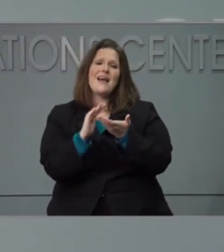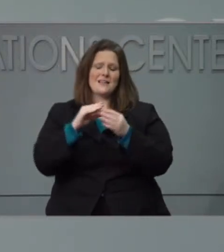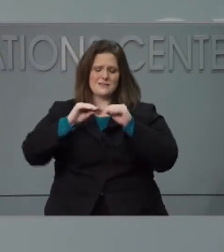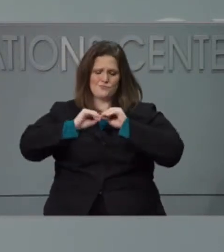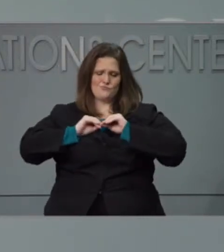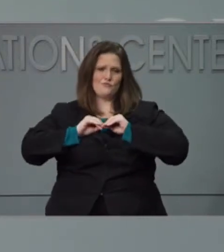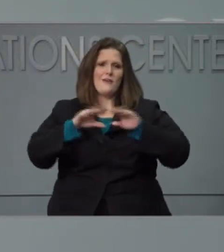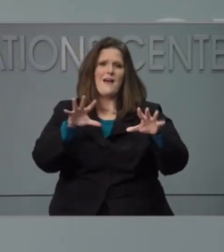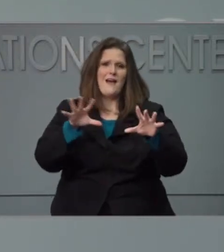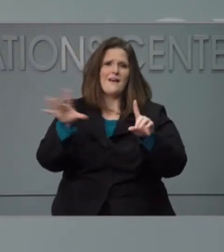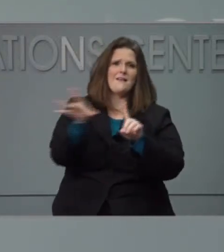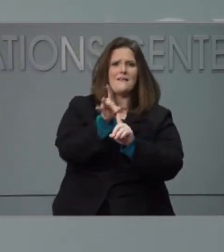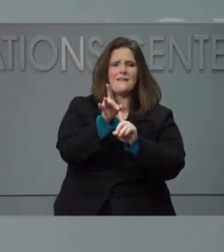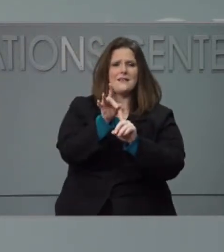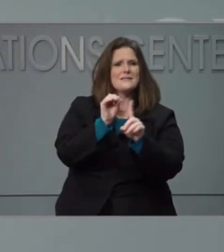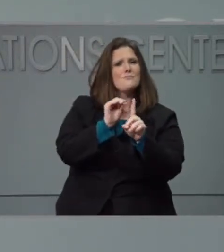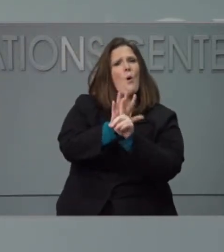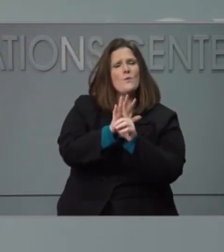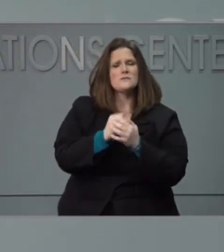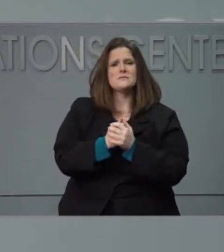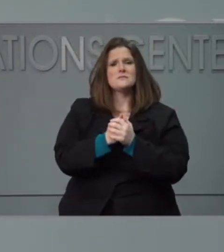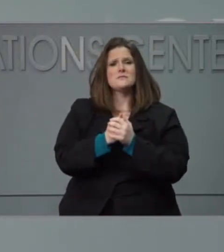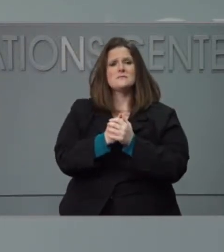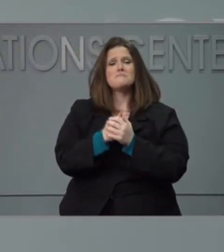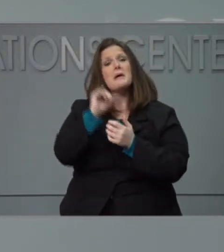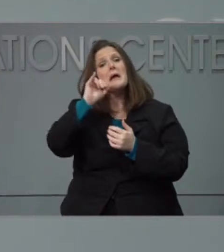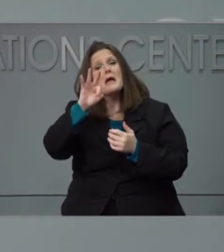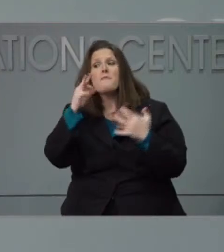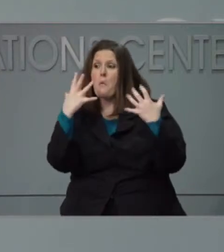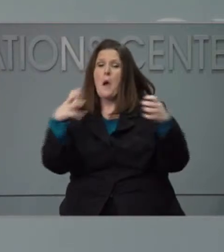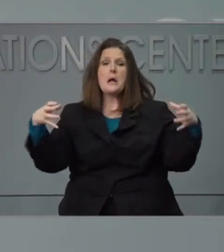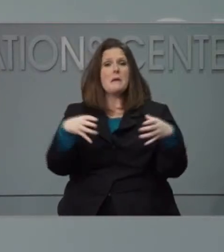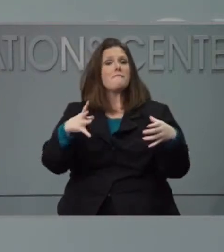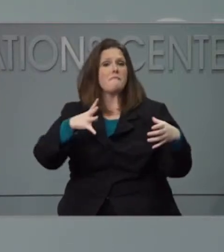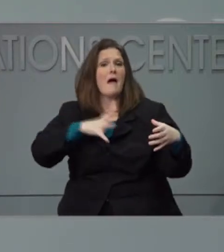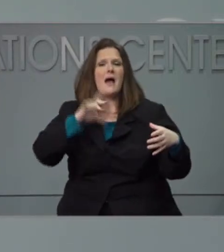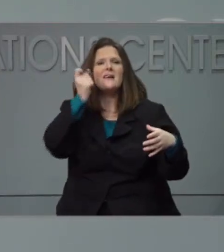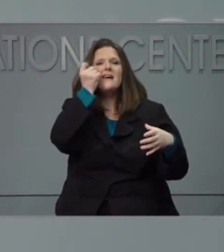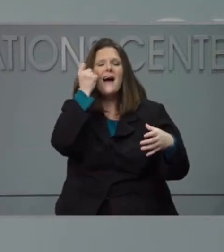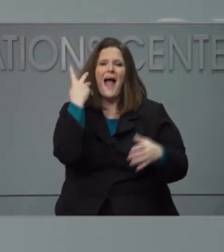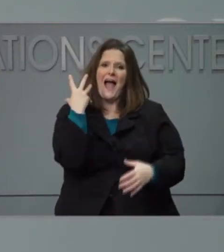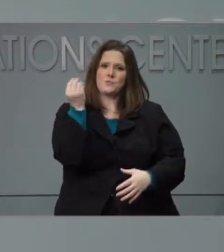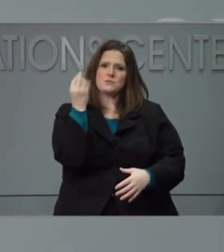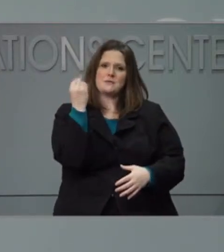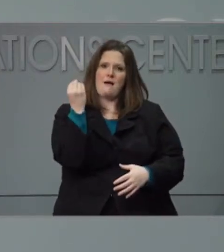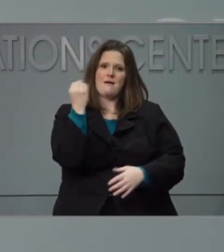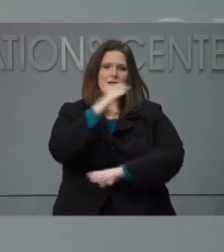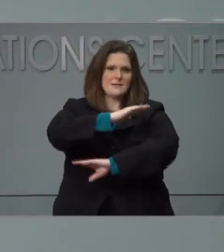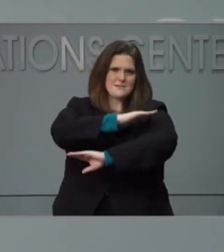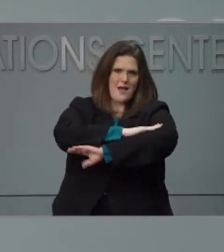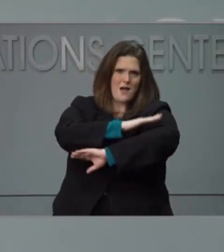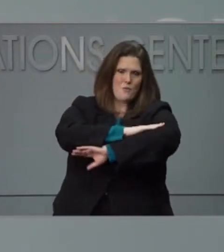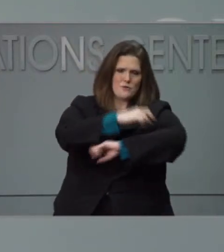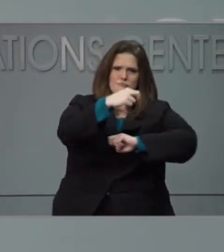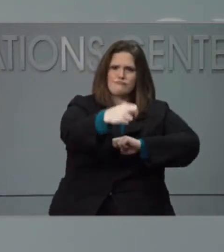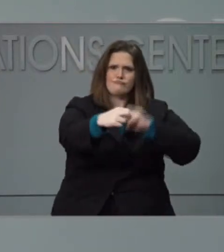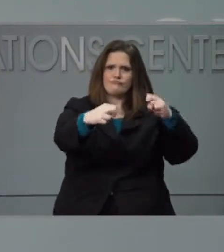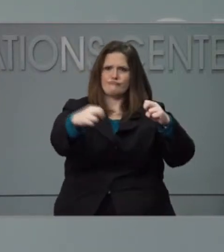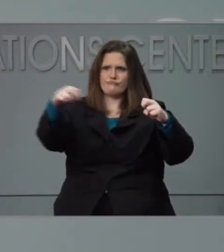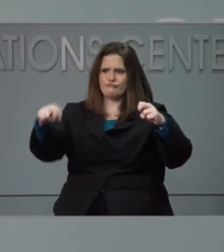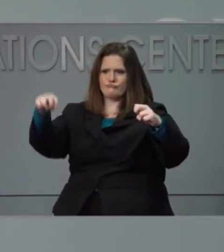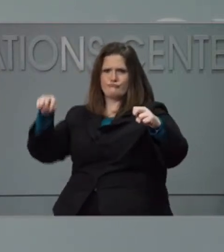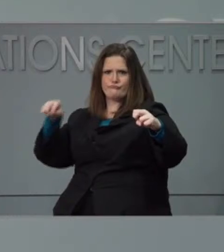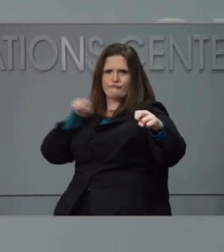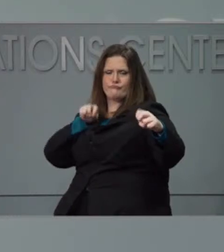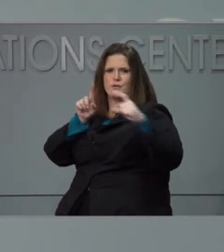COVID-19. Meet outside. Arrange tables and chairs for social distancing. Keep the group small. This guidance is on our website